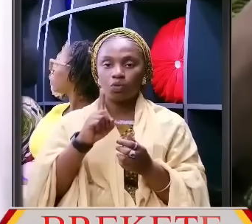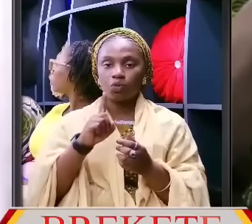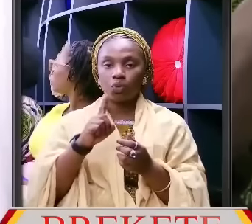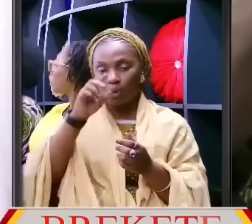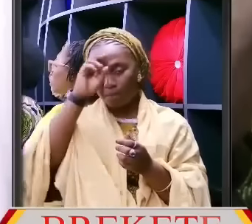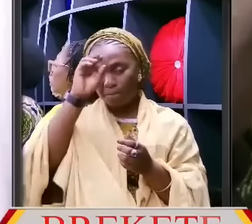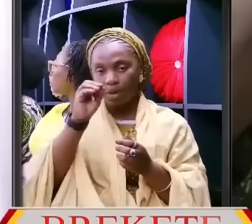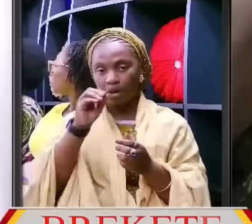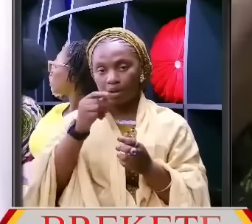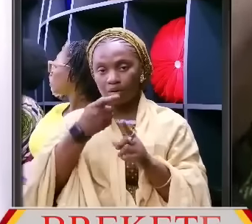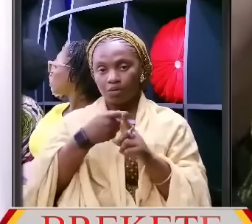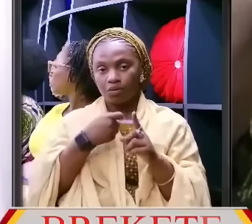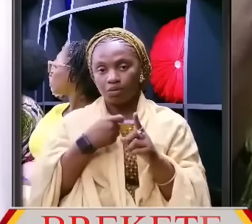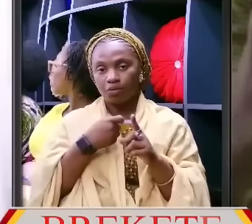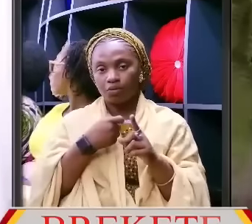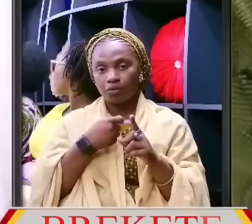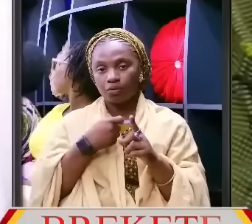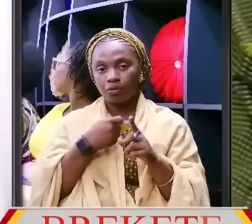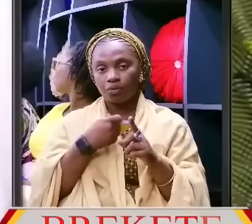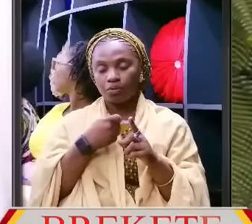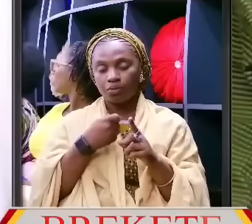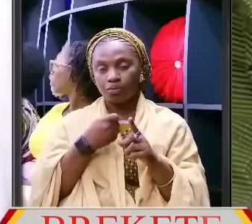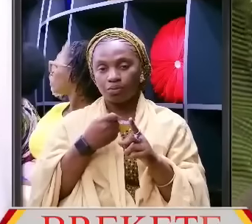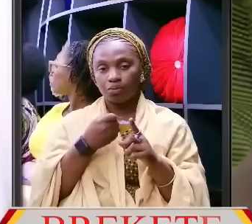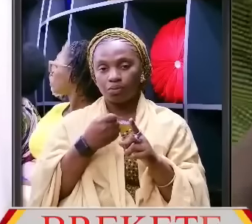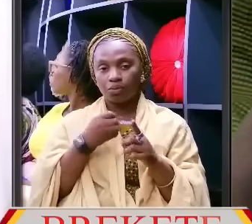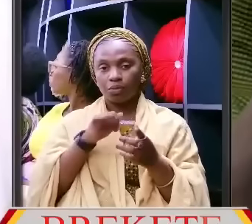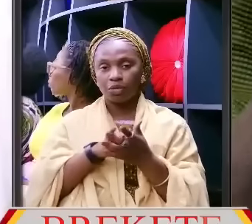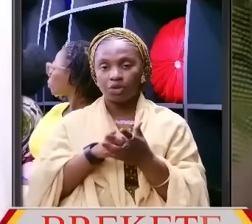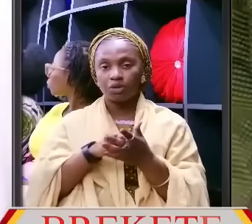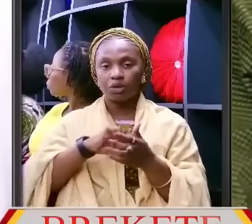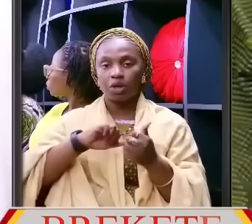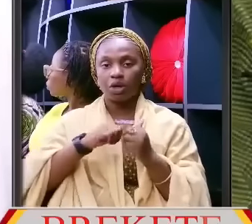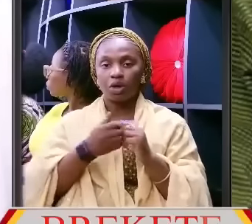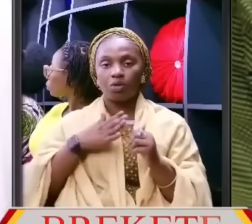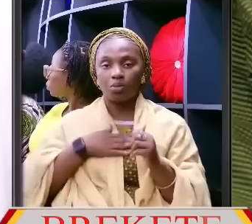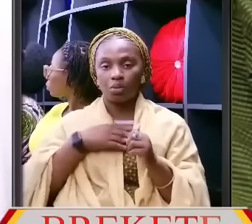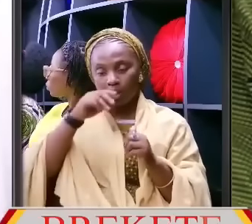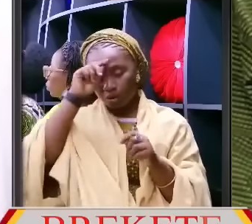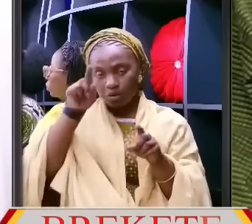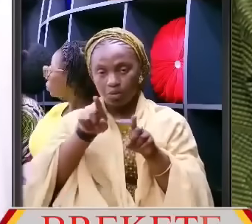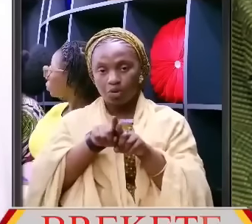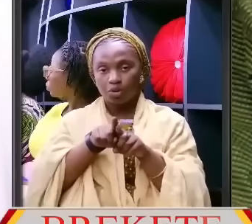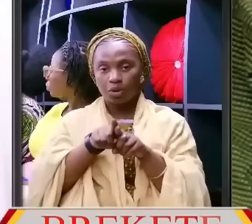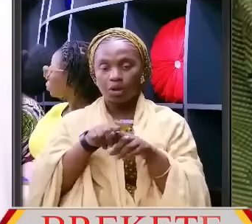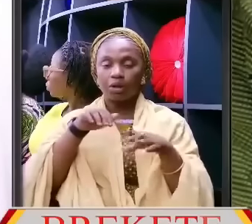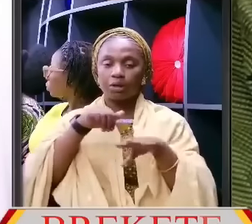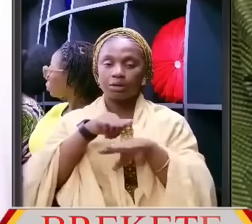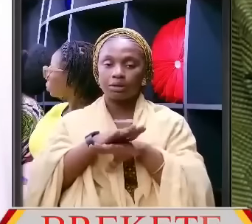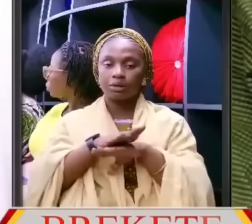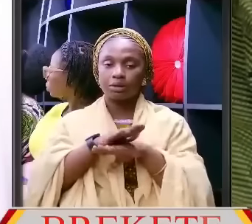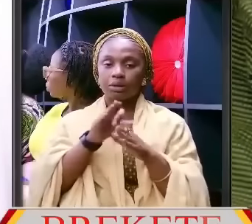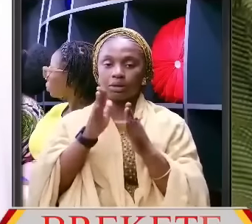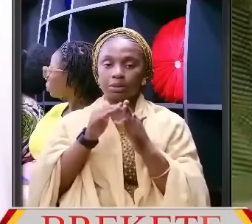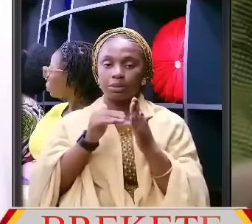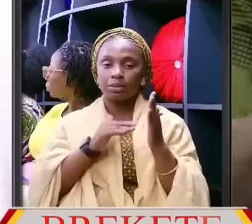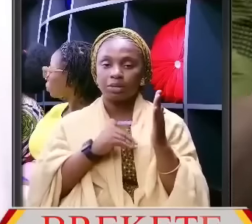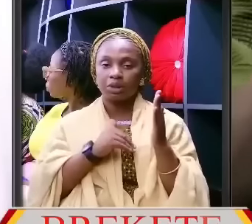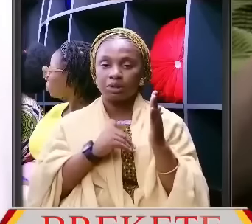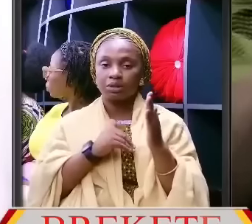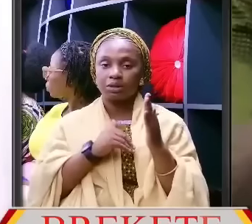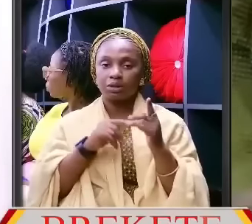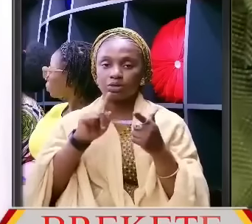was a German, from that place called for leave. Now my brother sent message, this is my senior brother. Now I come, may give me money